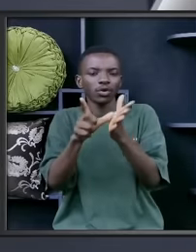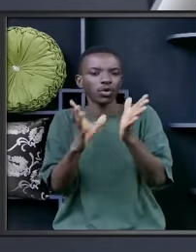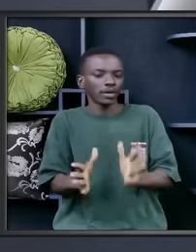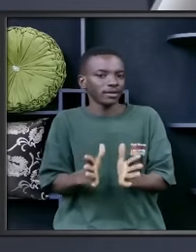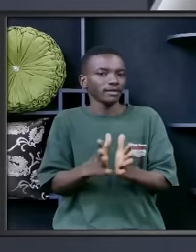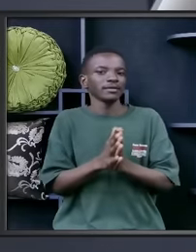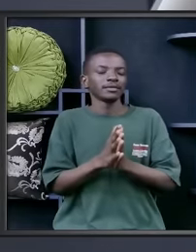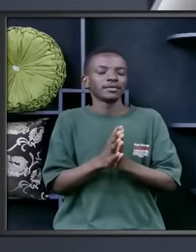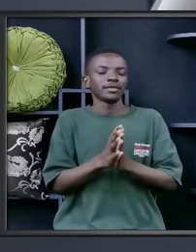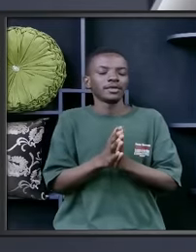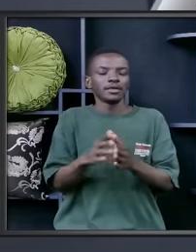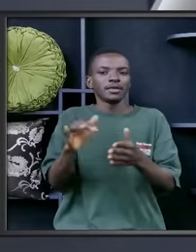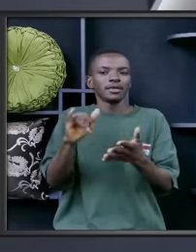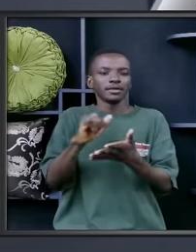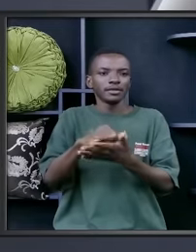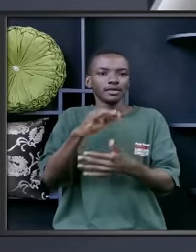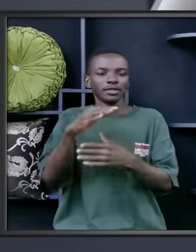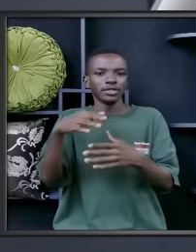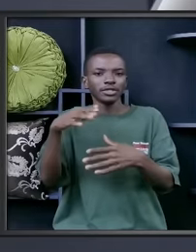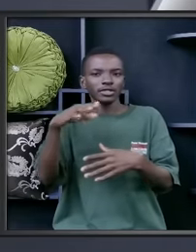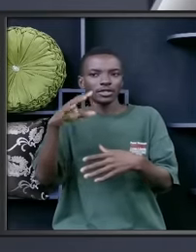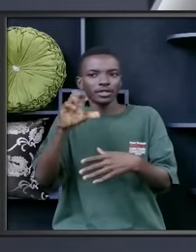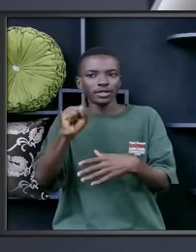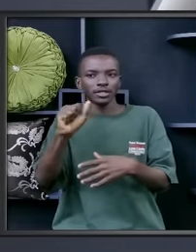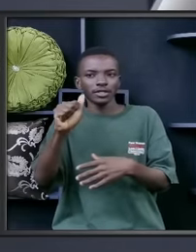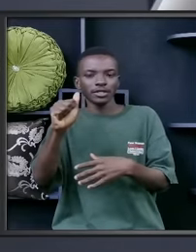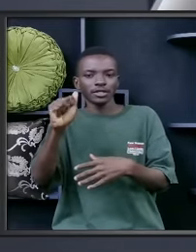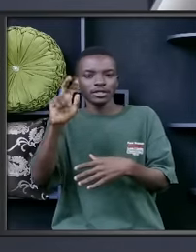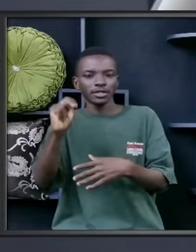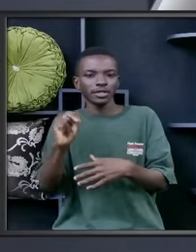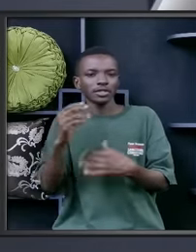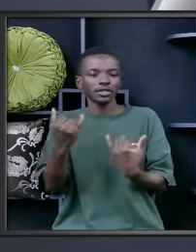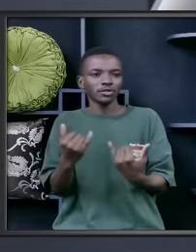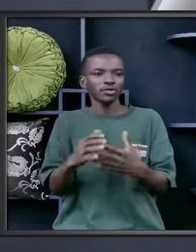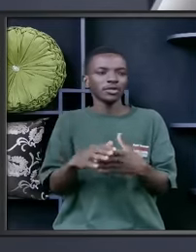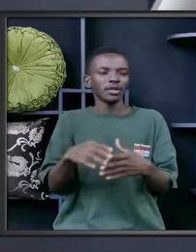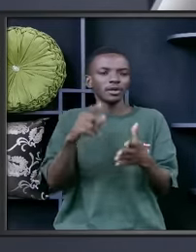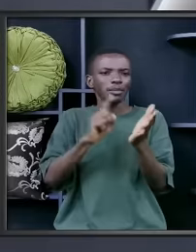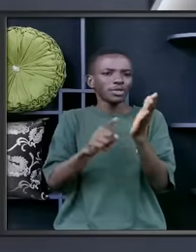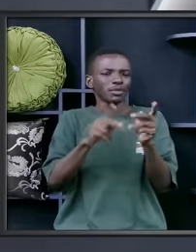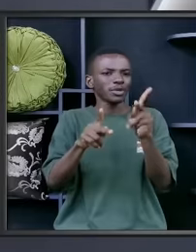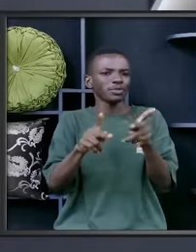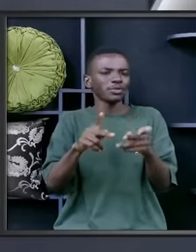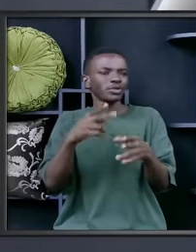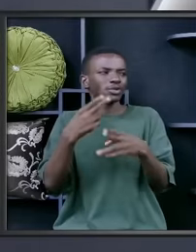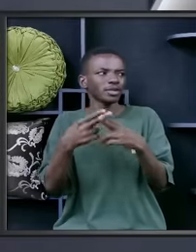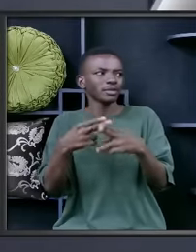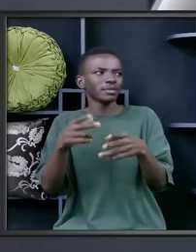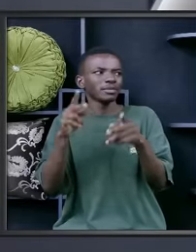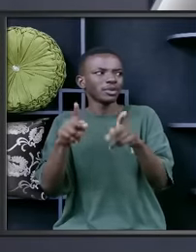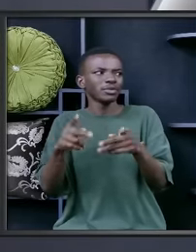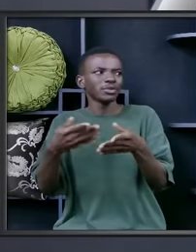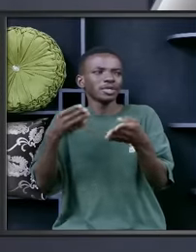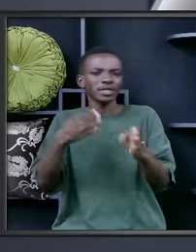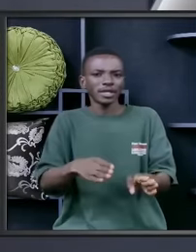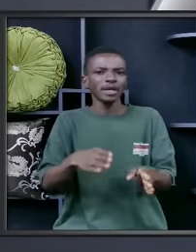the lawyer, we na senior advocate now. And she mentioned people names. The ones who don't die, don't die.